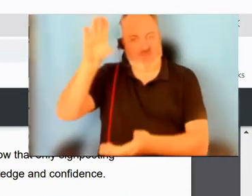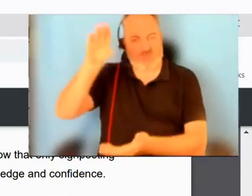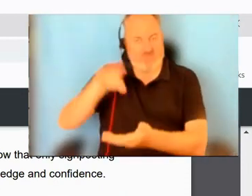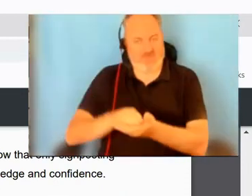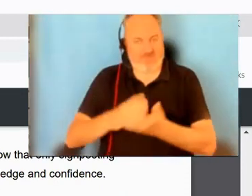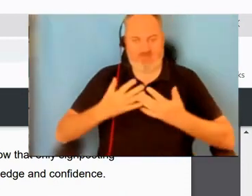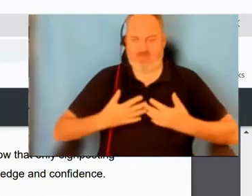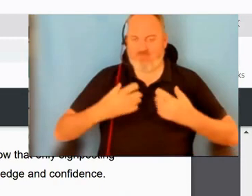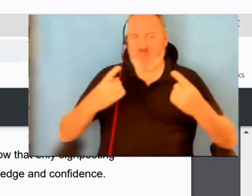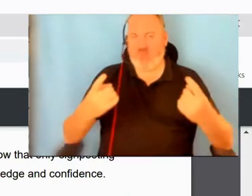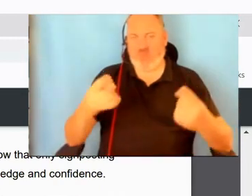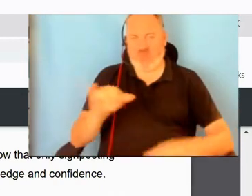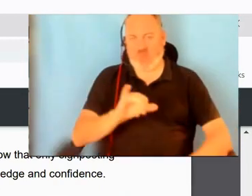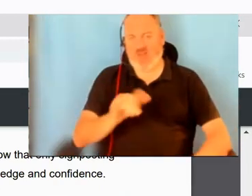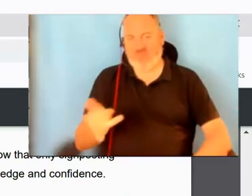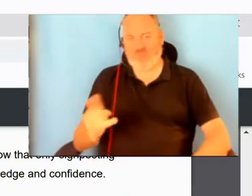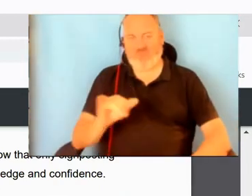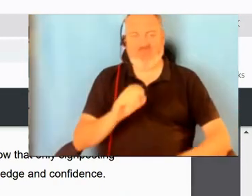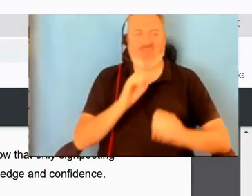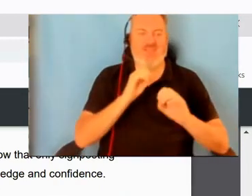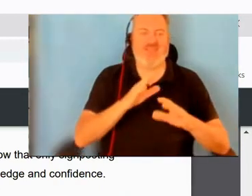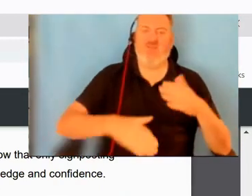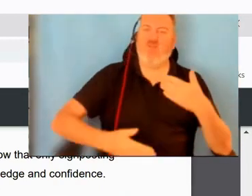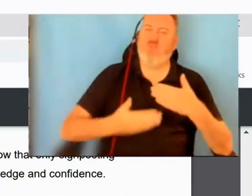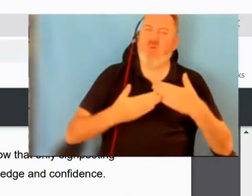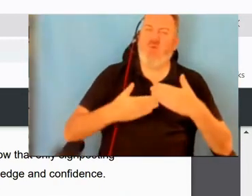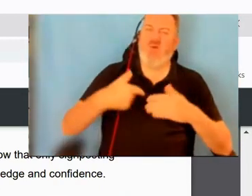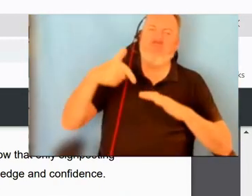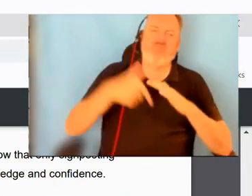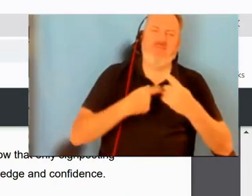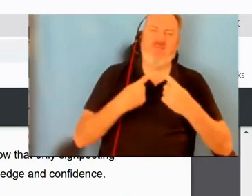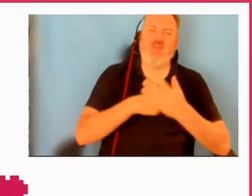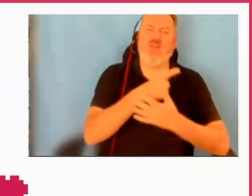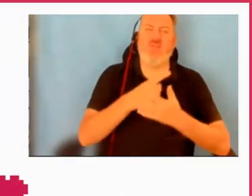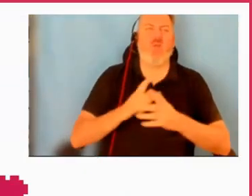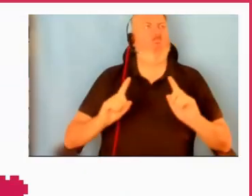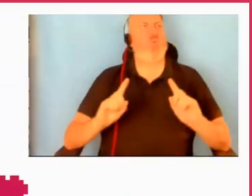the guide, and it just gives a little background on the Discover Digital project.